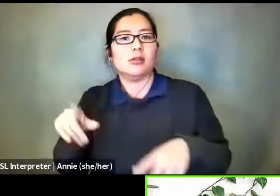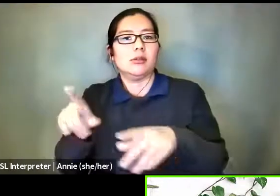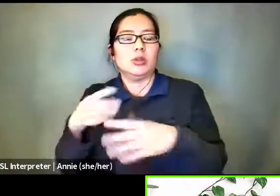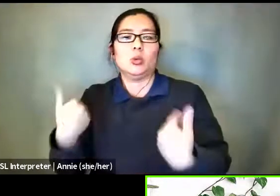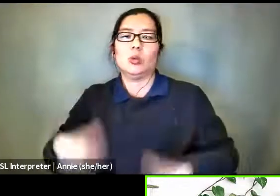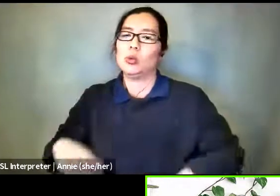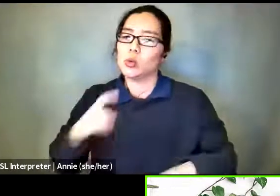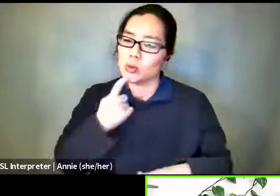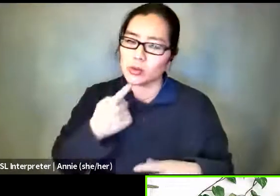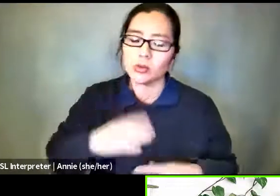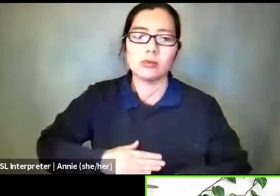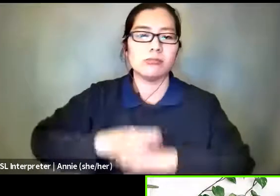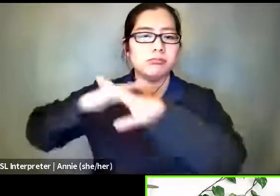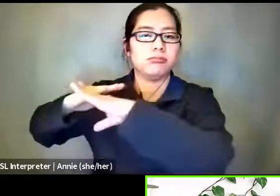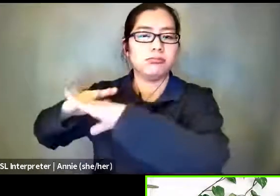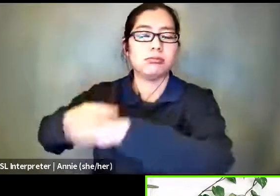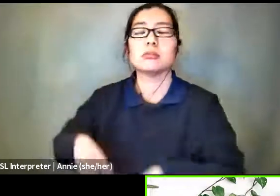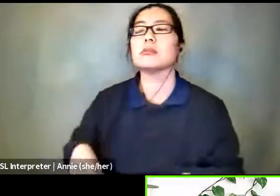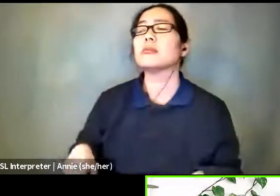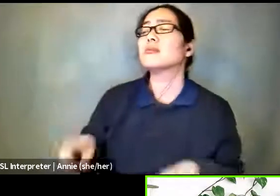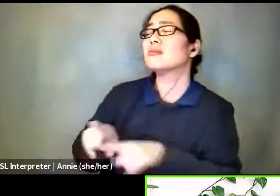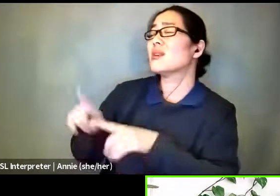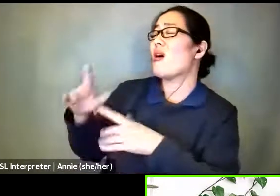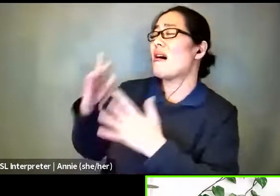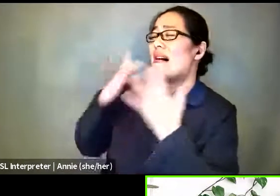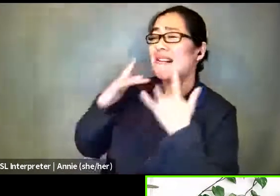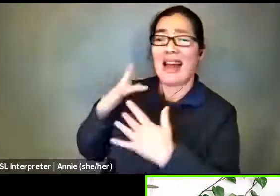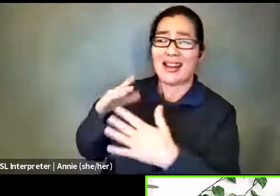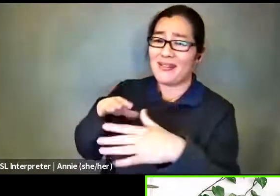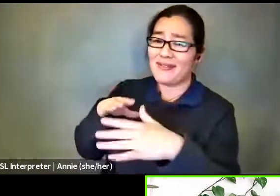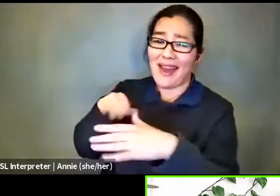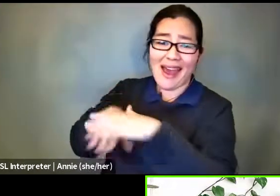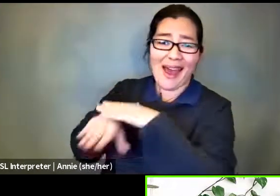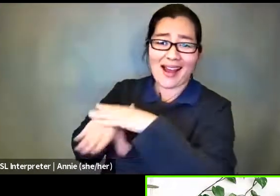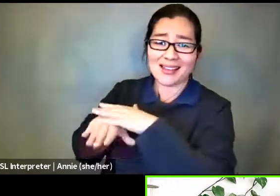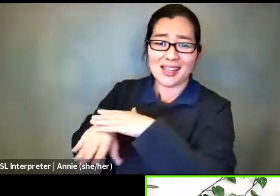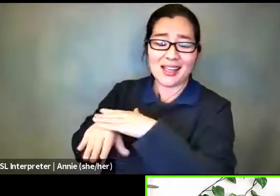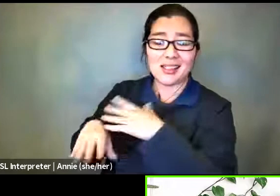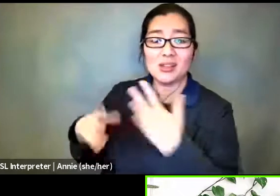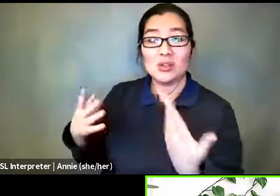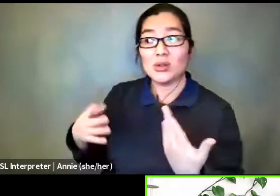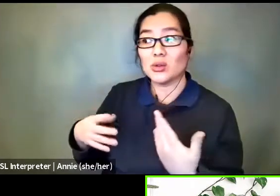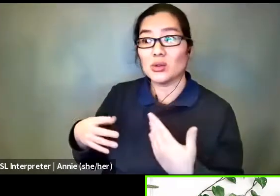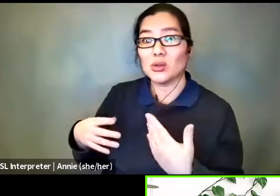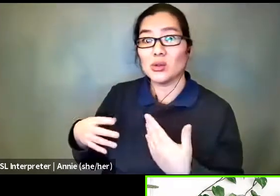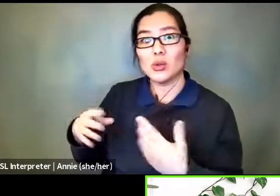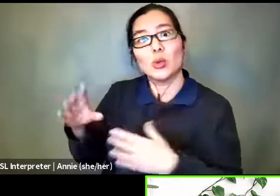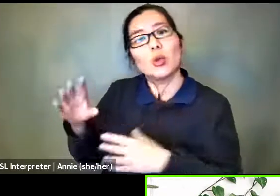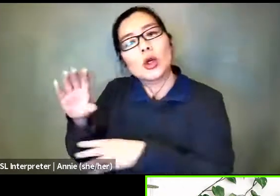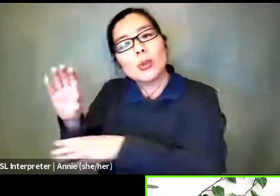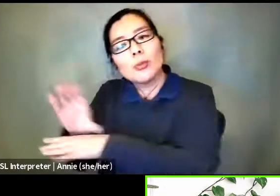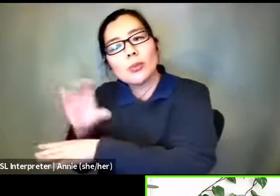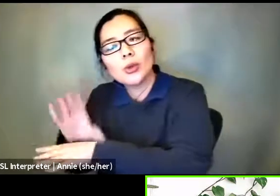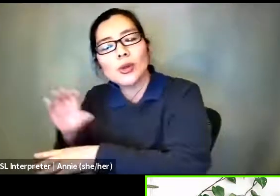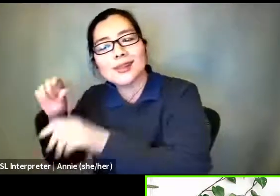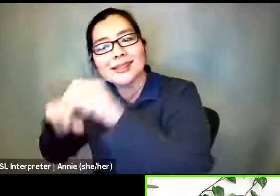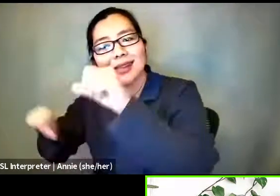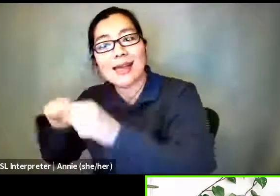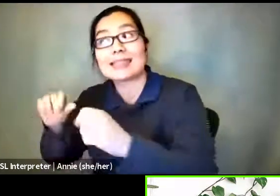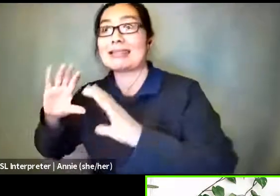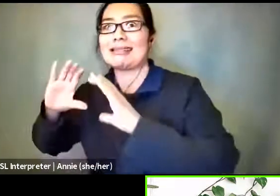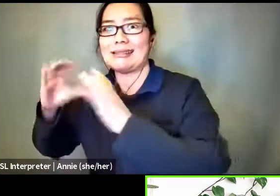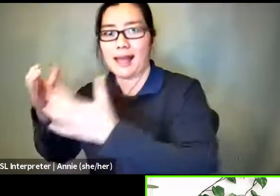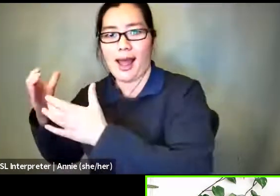solve, is lack of access to these high quality and rigorous computer science courses that are tailored to